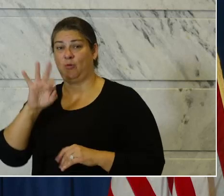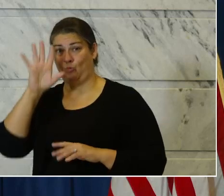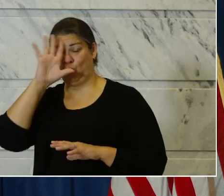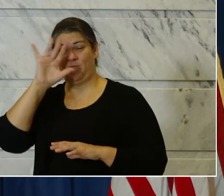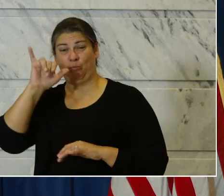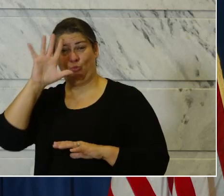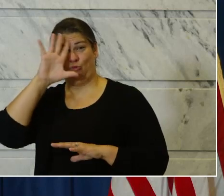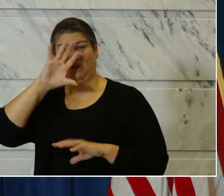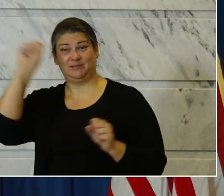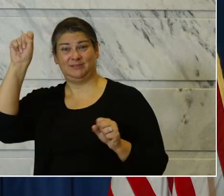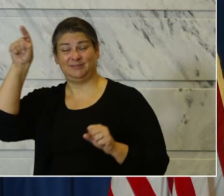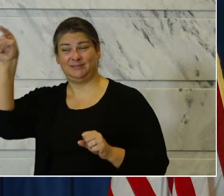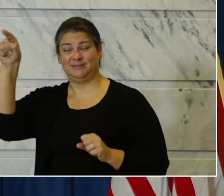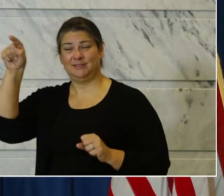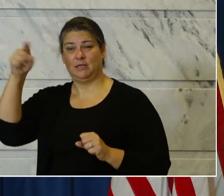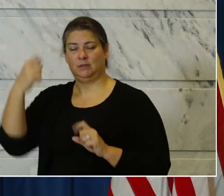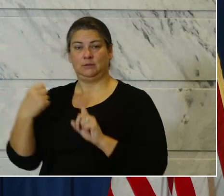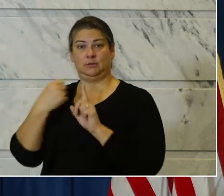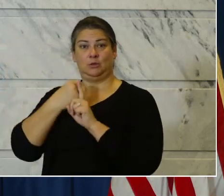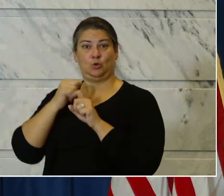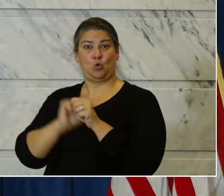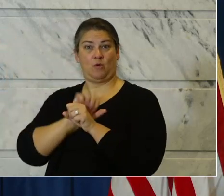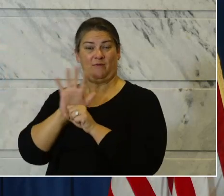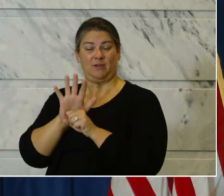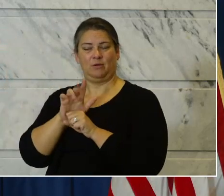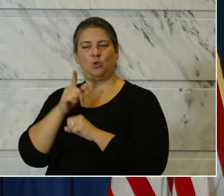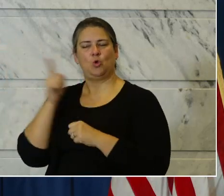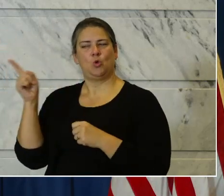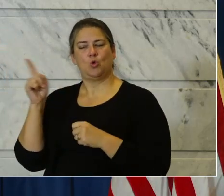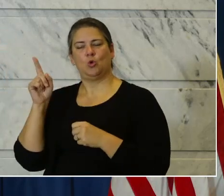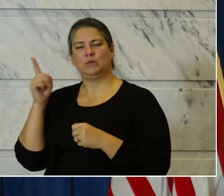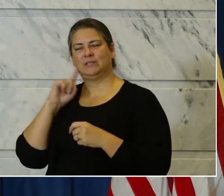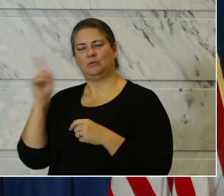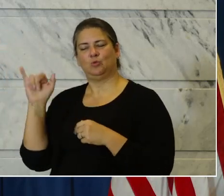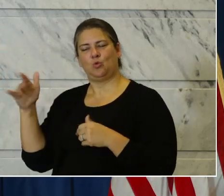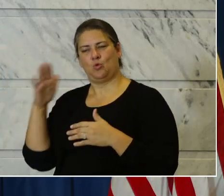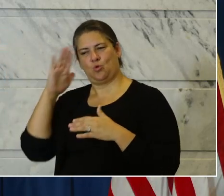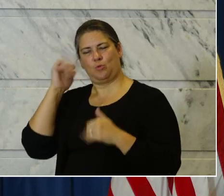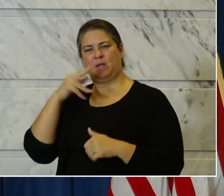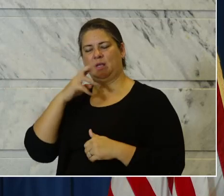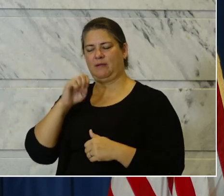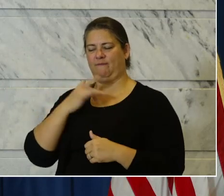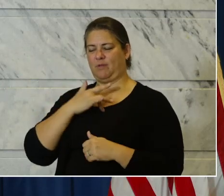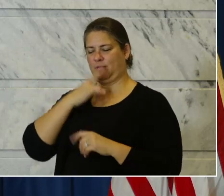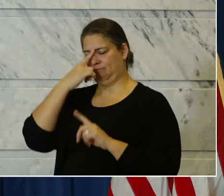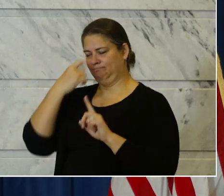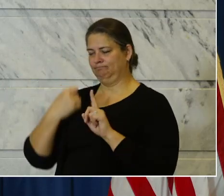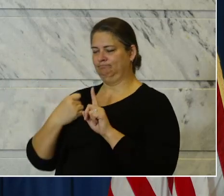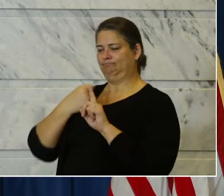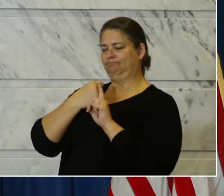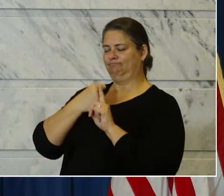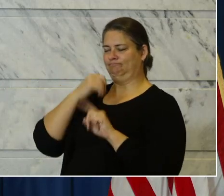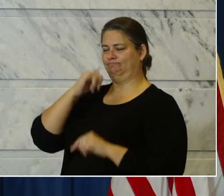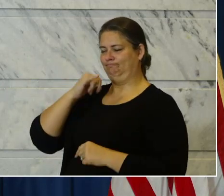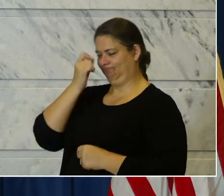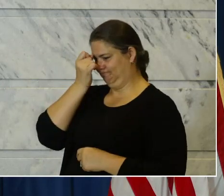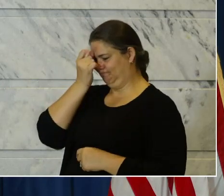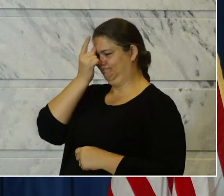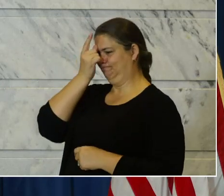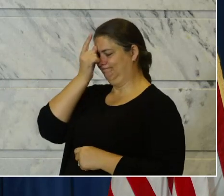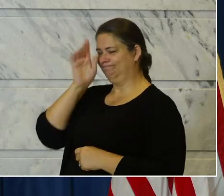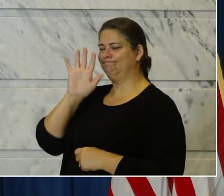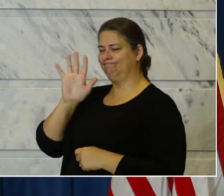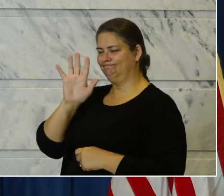seriously. I'm sure you've seen the images now when he returned, hurrying on to the White House, and he made it a point to take off his